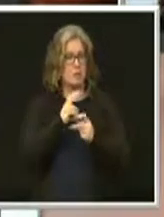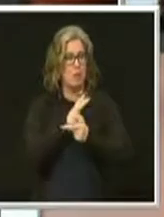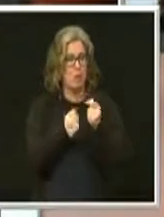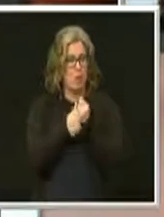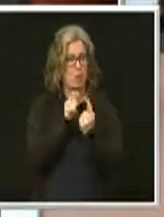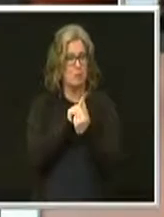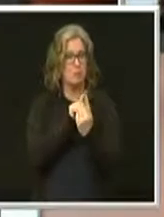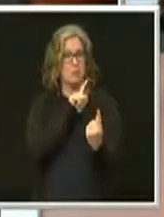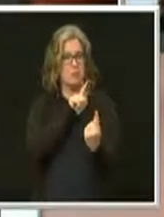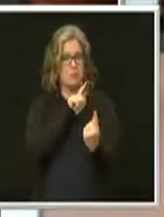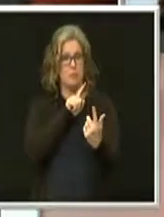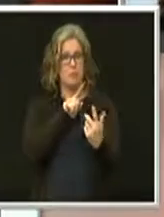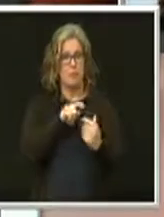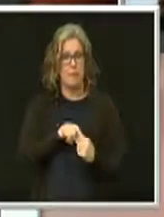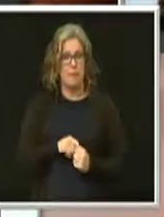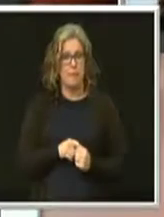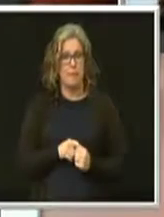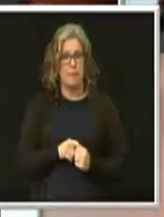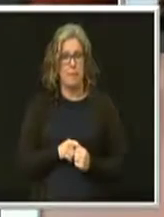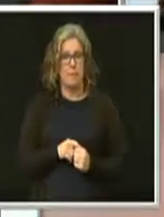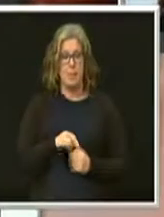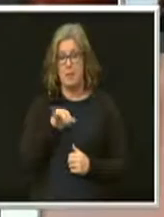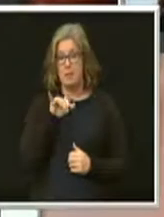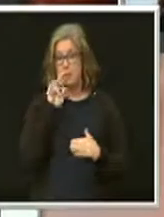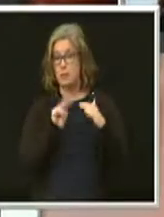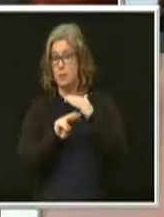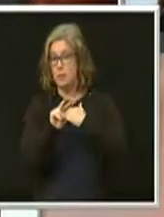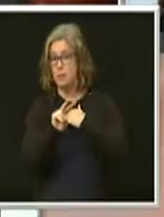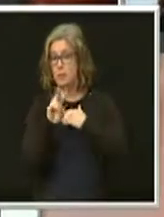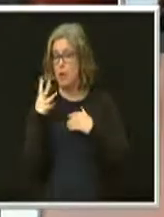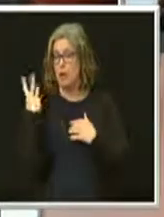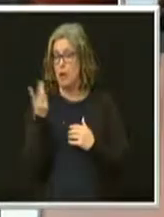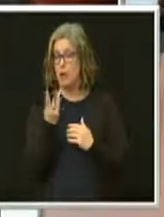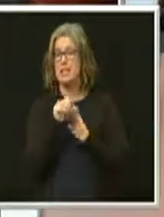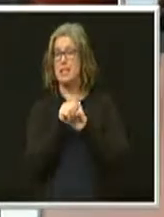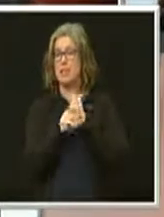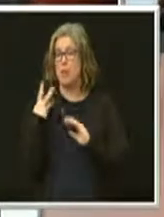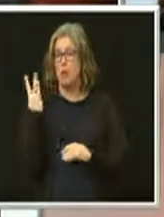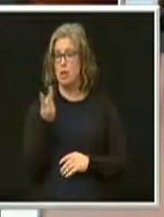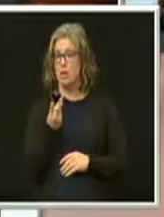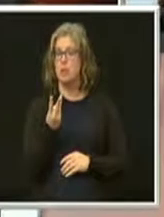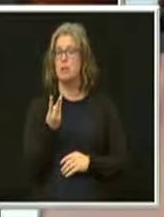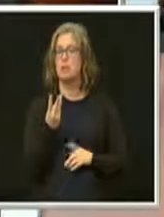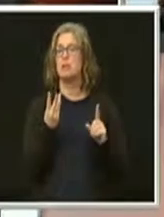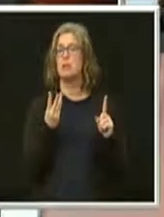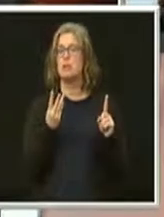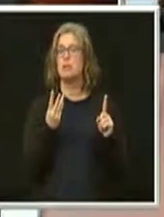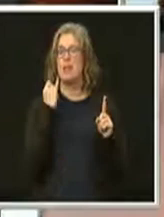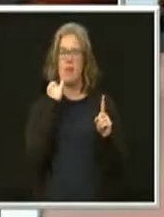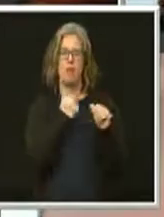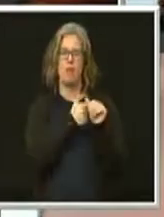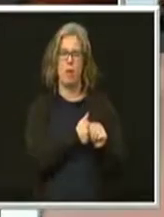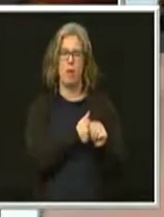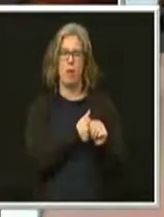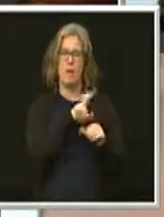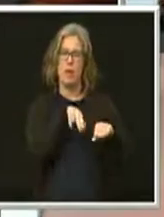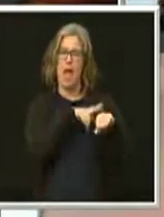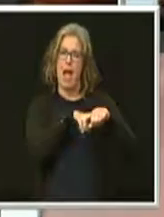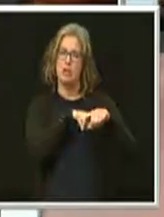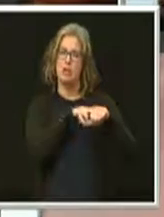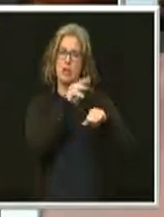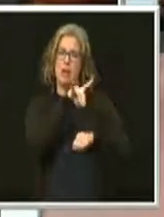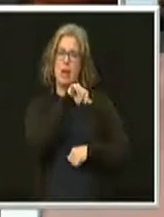from spreading this disease. This forecast from Washington, state of Washington, and it's the one, if you're following the national